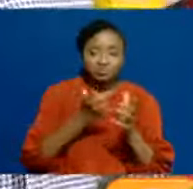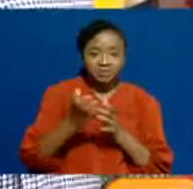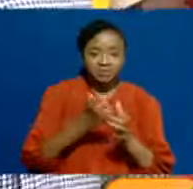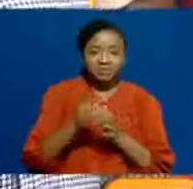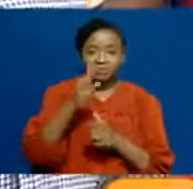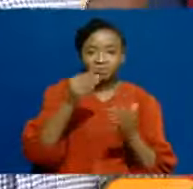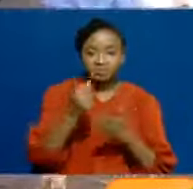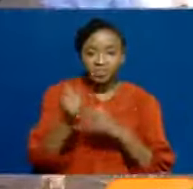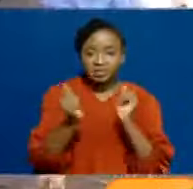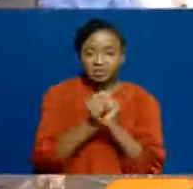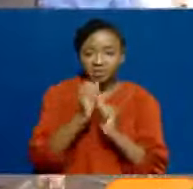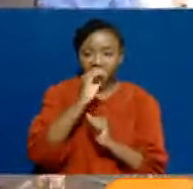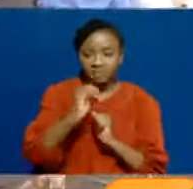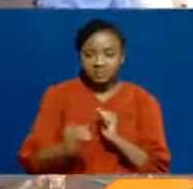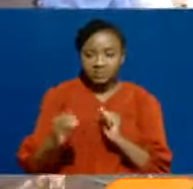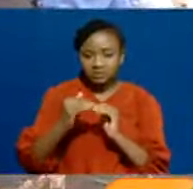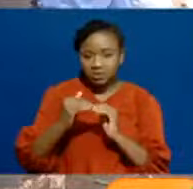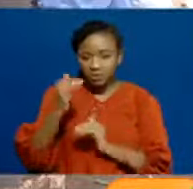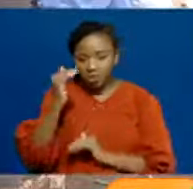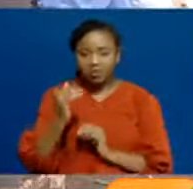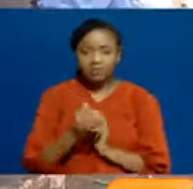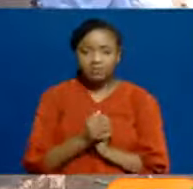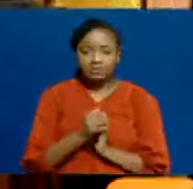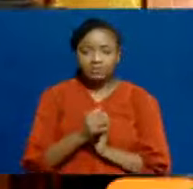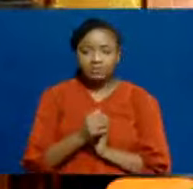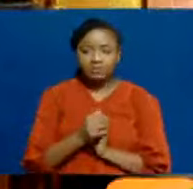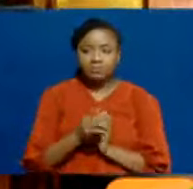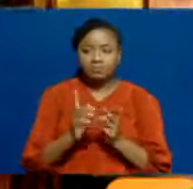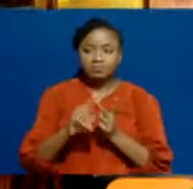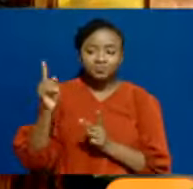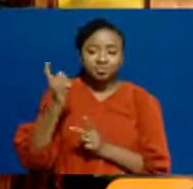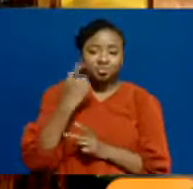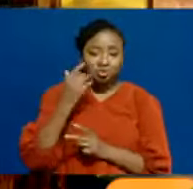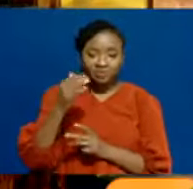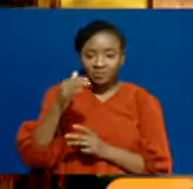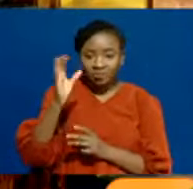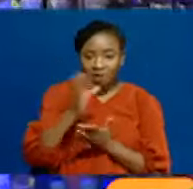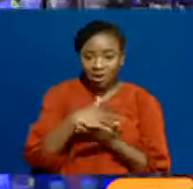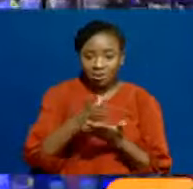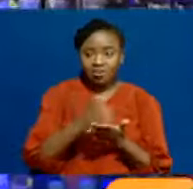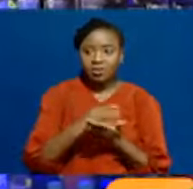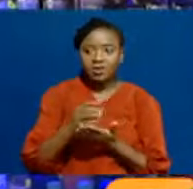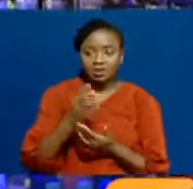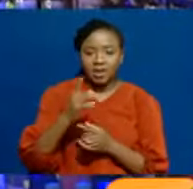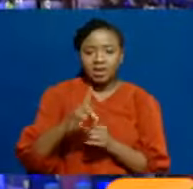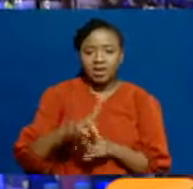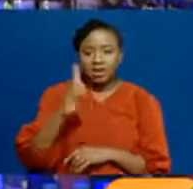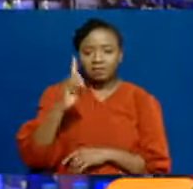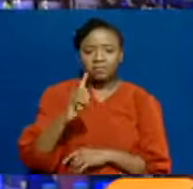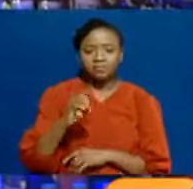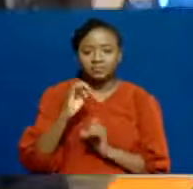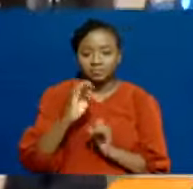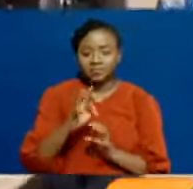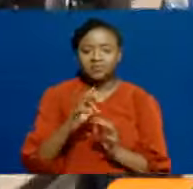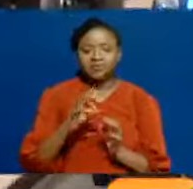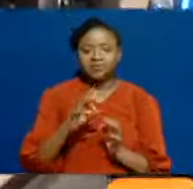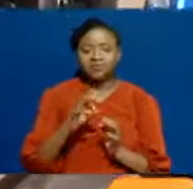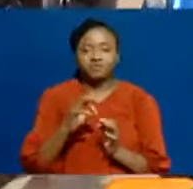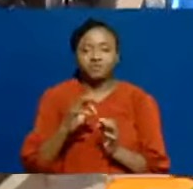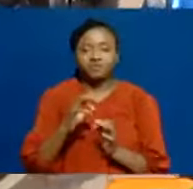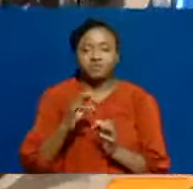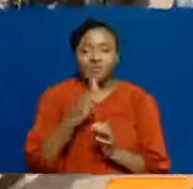traders 10% more than they are currently paying, while the cost of running an alcohol selling premise is set to double if the bill is passed. The